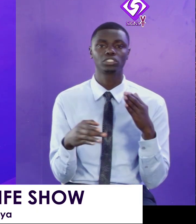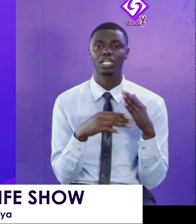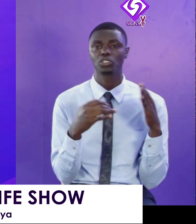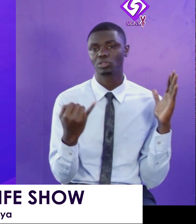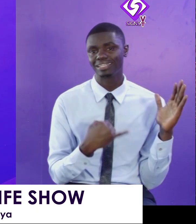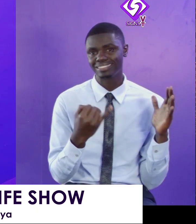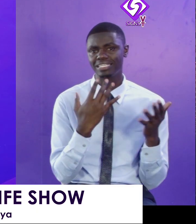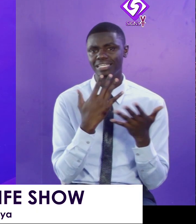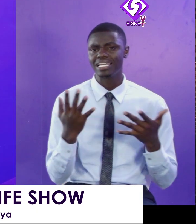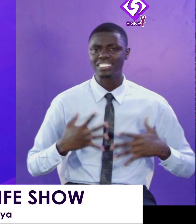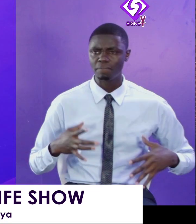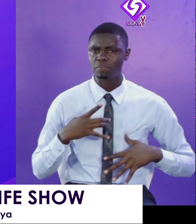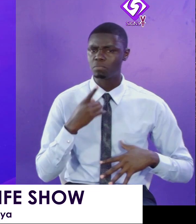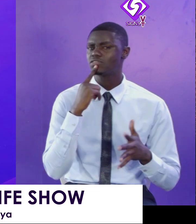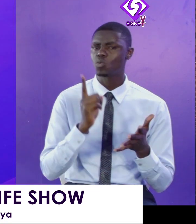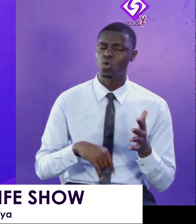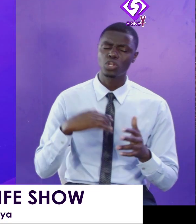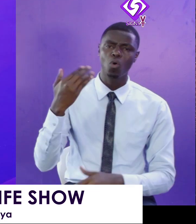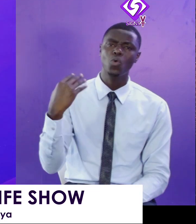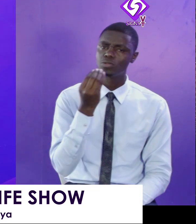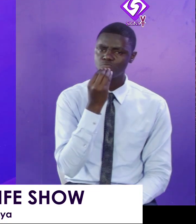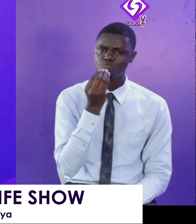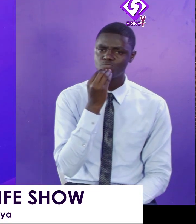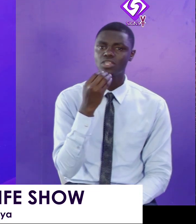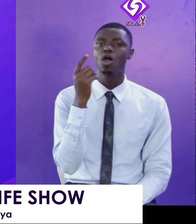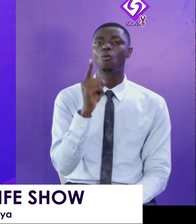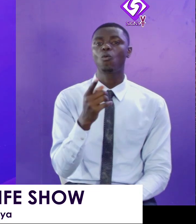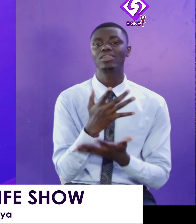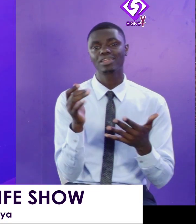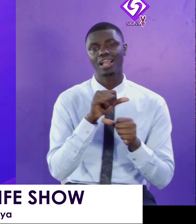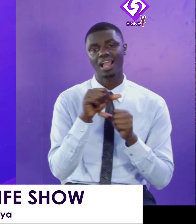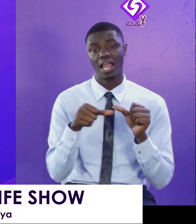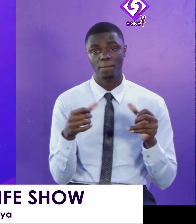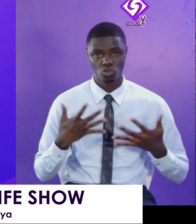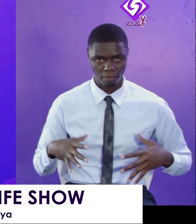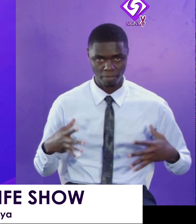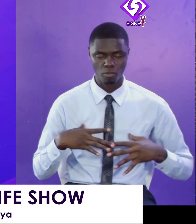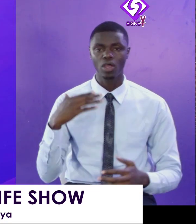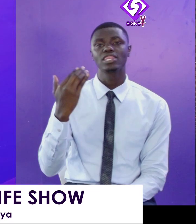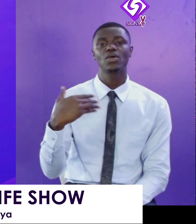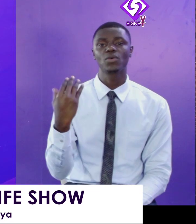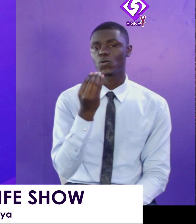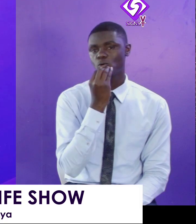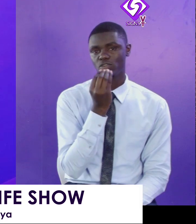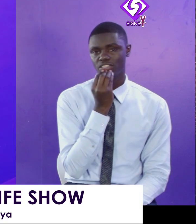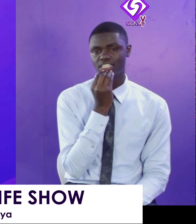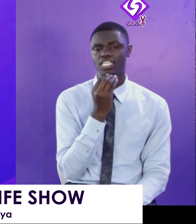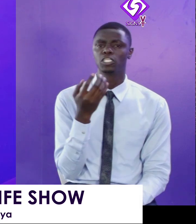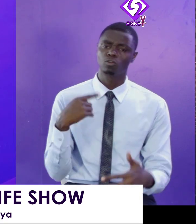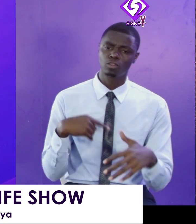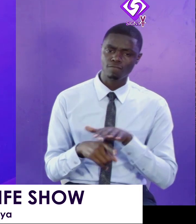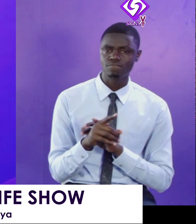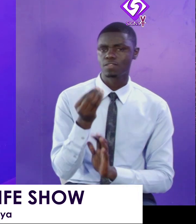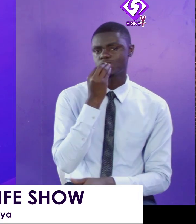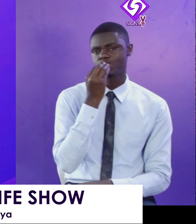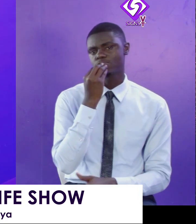Some people say people always eat. One thing about humanity is that they will always eat. So they get into the